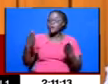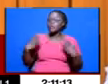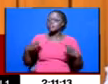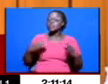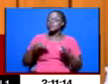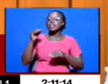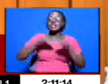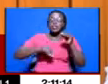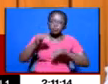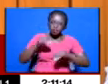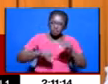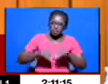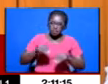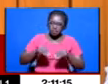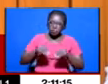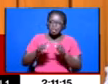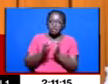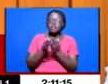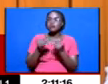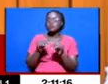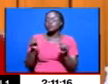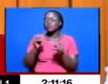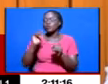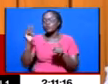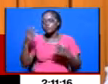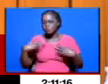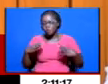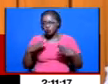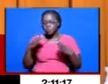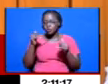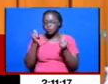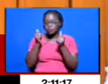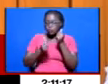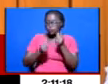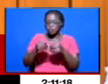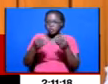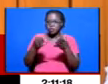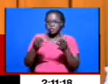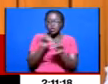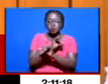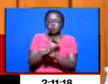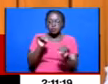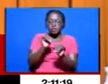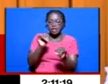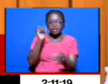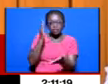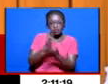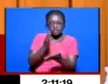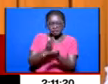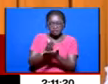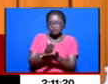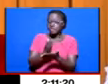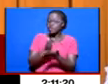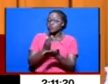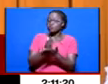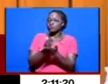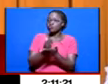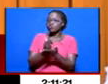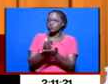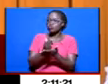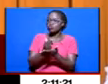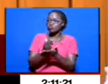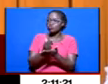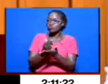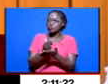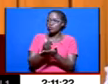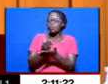referendum. It is the enactment by the people which gives purity and validity. Yes, they are the touchstone